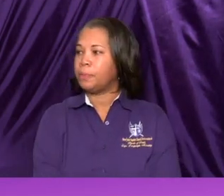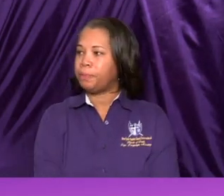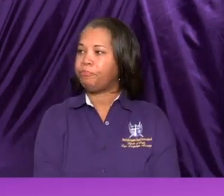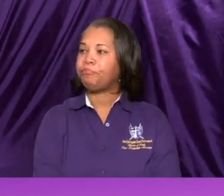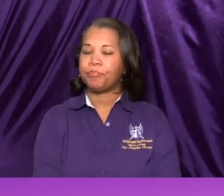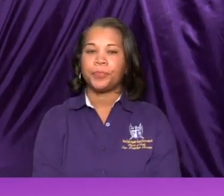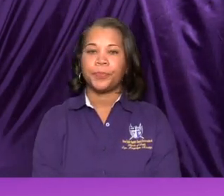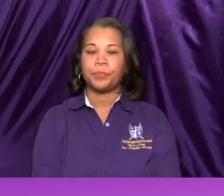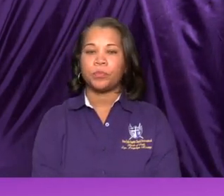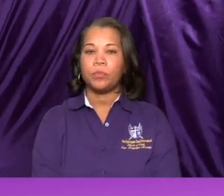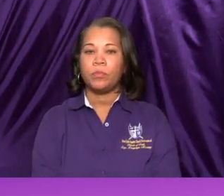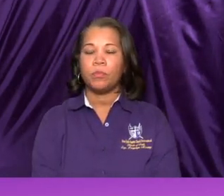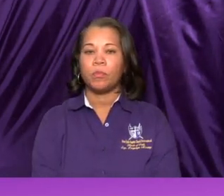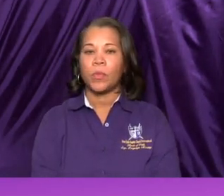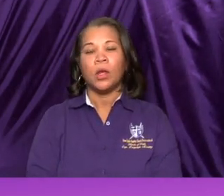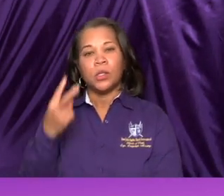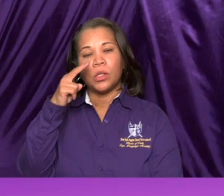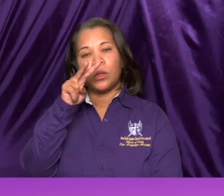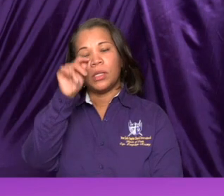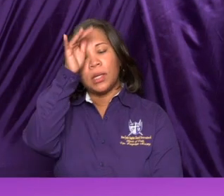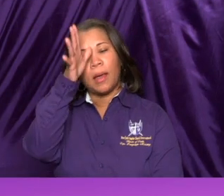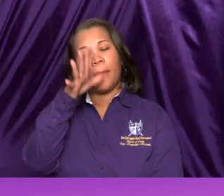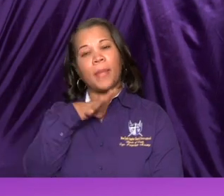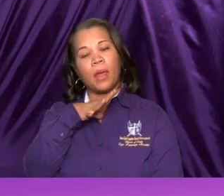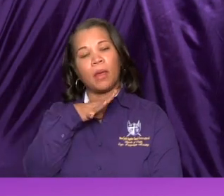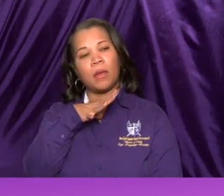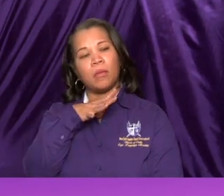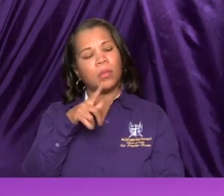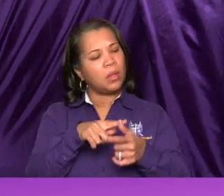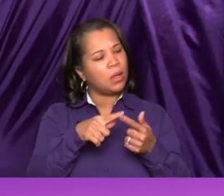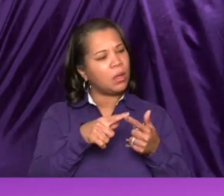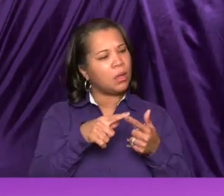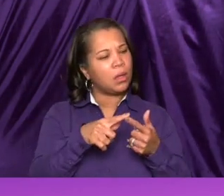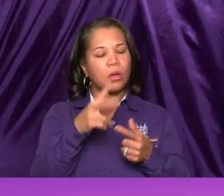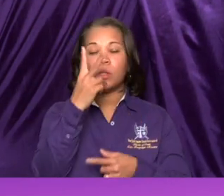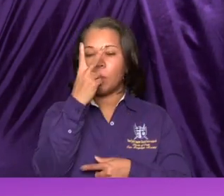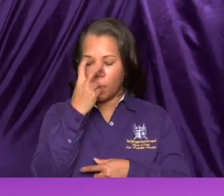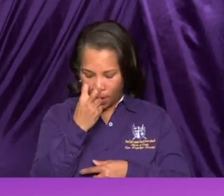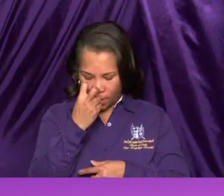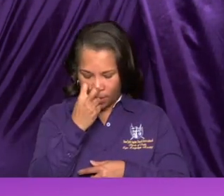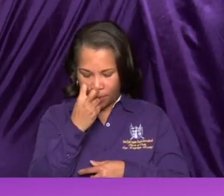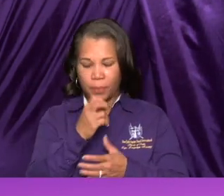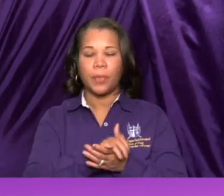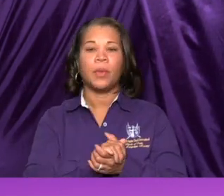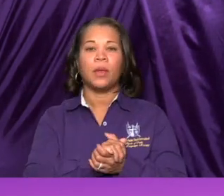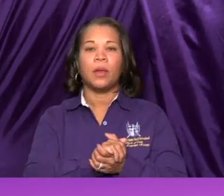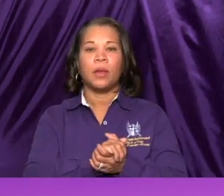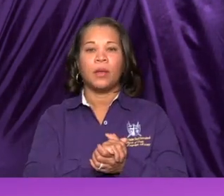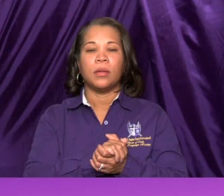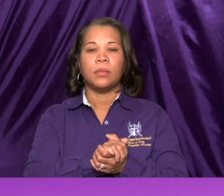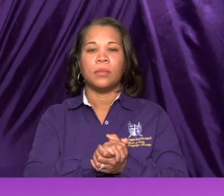So it was normal to see a man that could see and then go blind. But it was abnormal for a man to be born